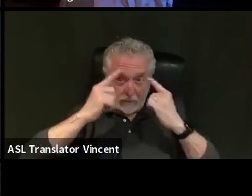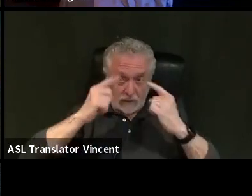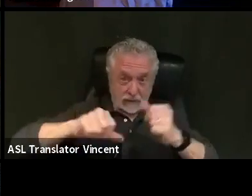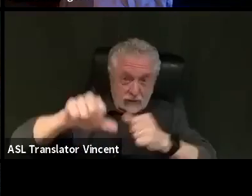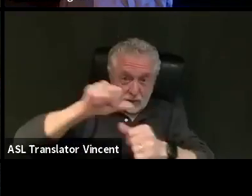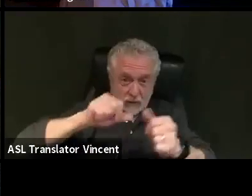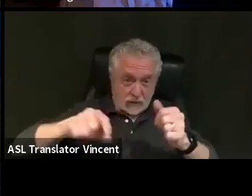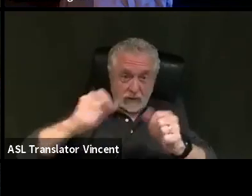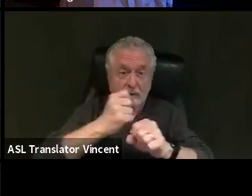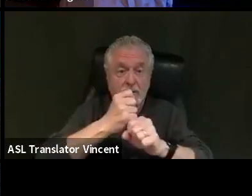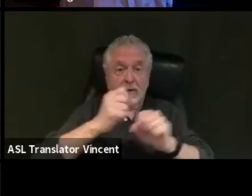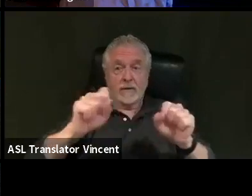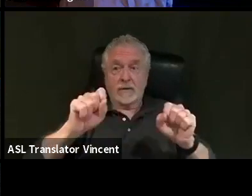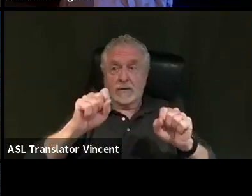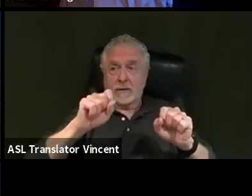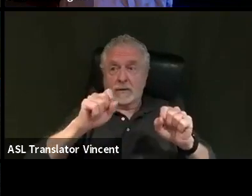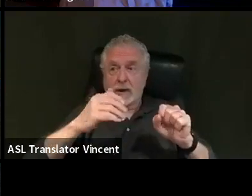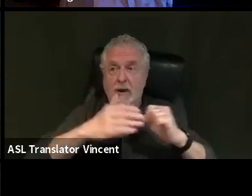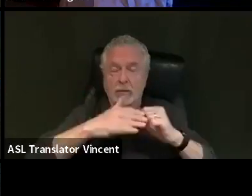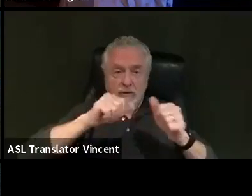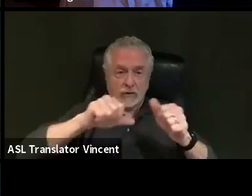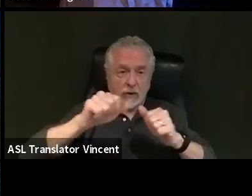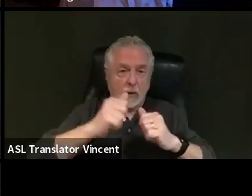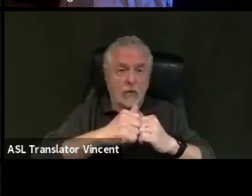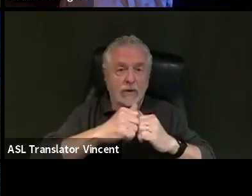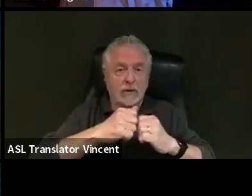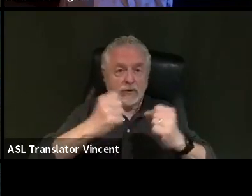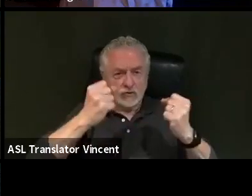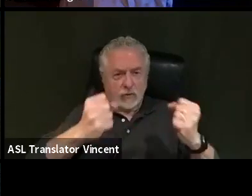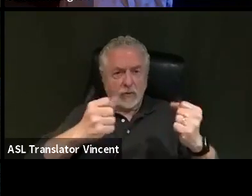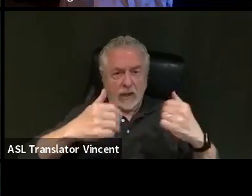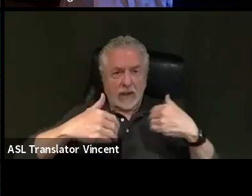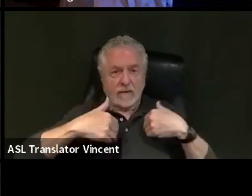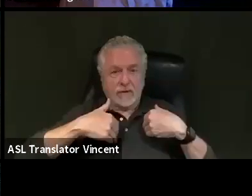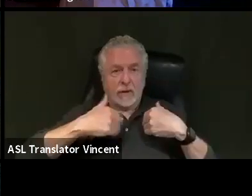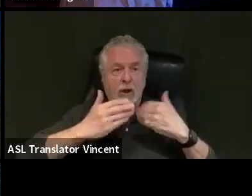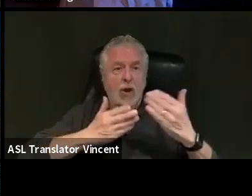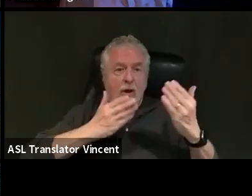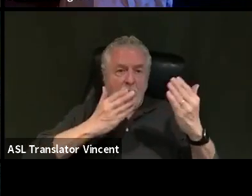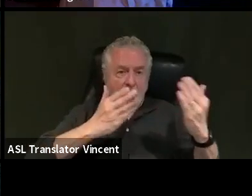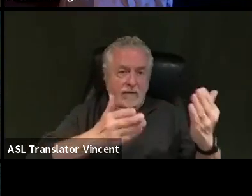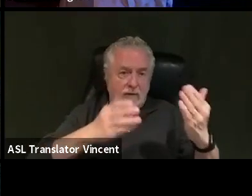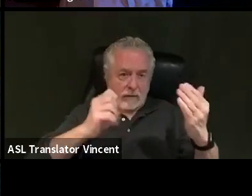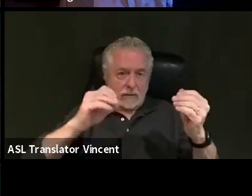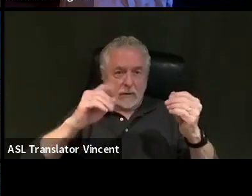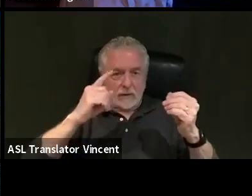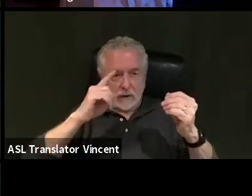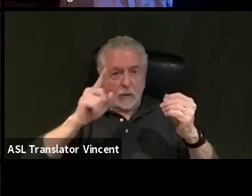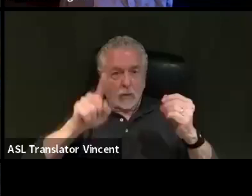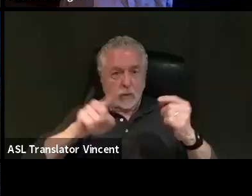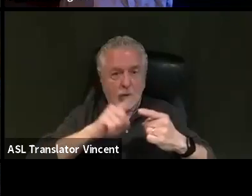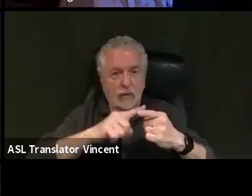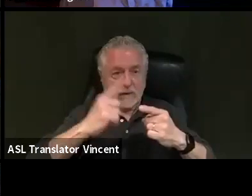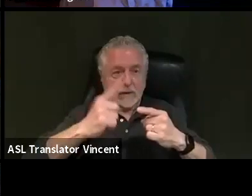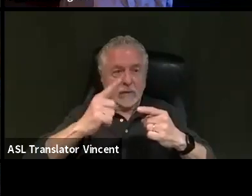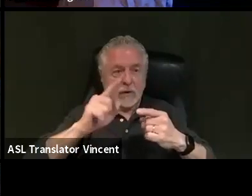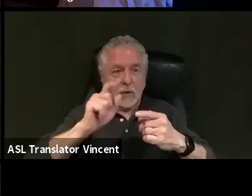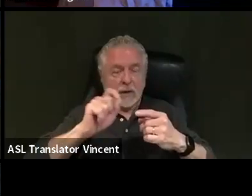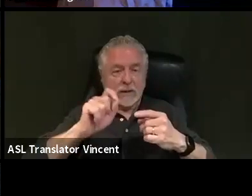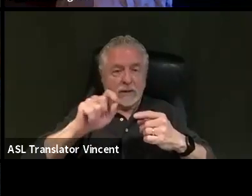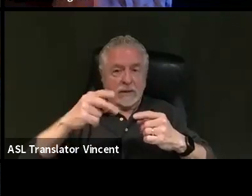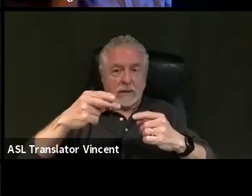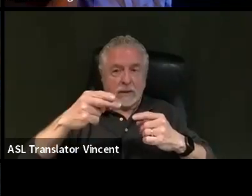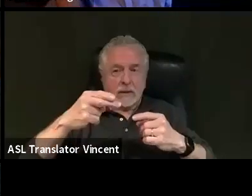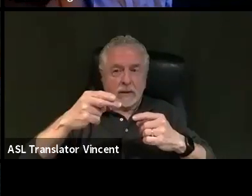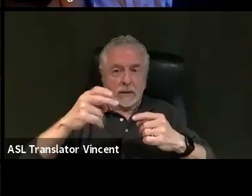other's safety is to help each other with the strengths that we have to offer. So I think when somebody like Dr.